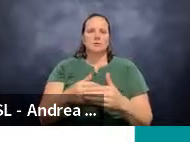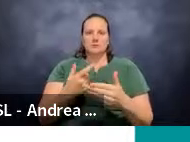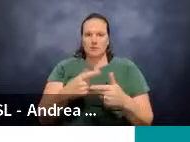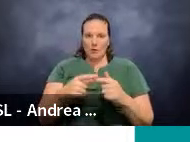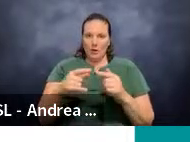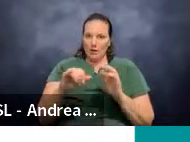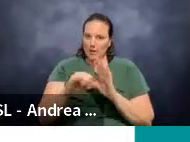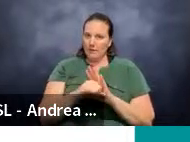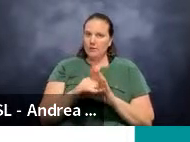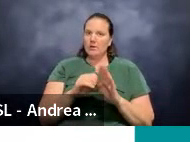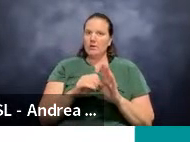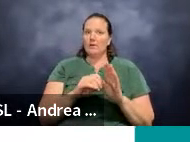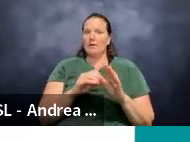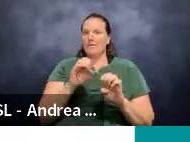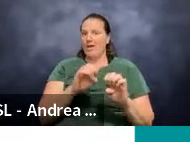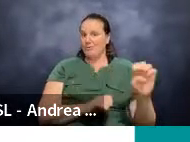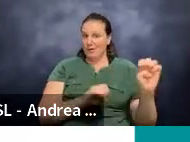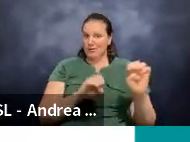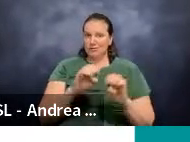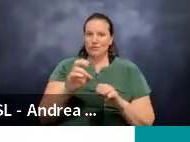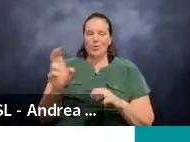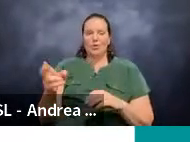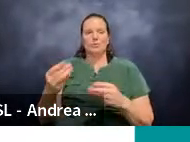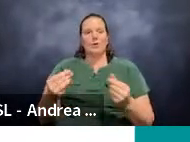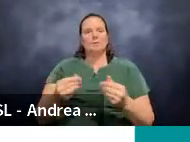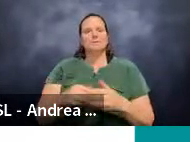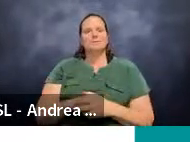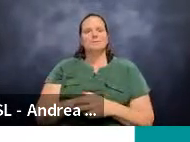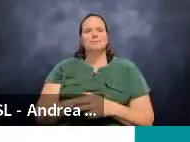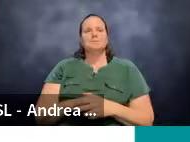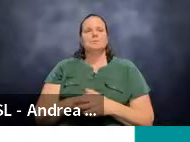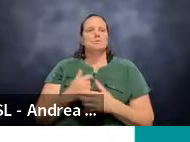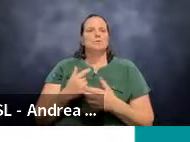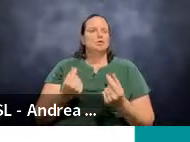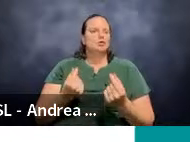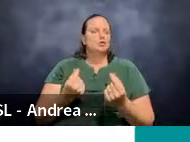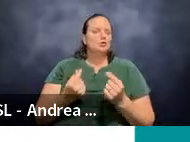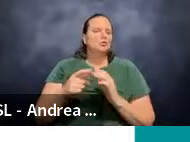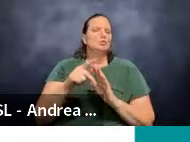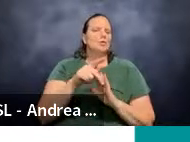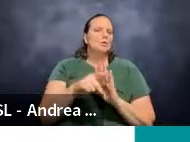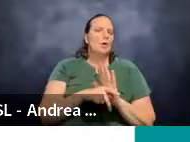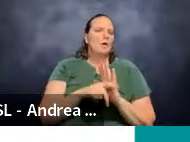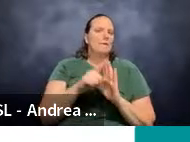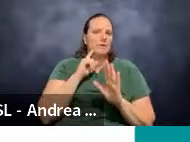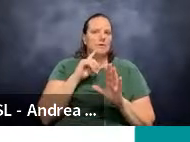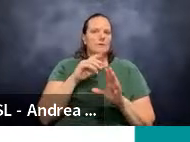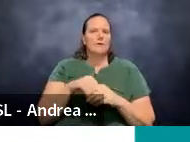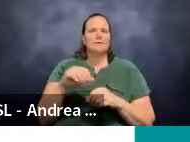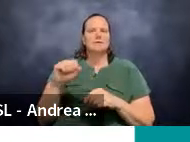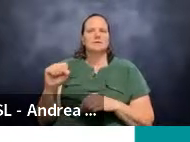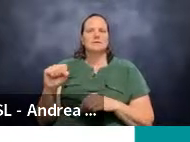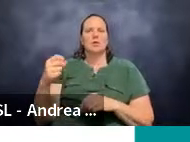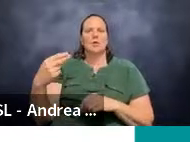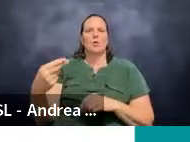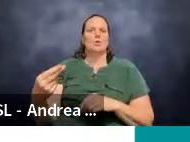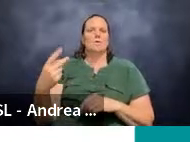properties, and protocols for involving stakeholders in consultation as effects are identified and